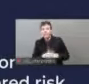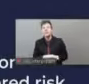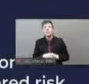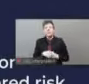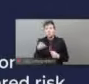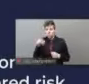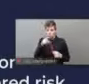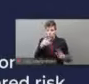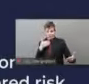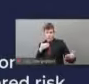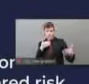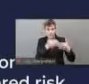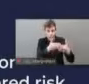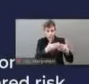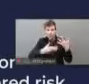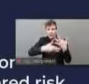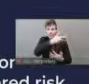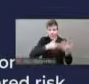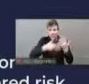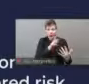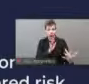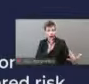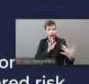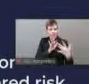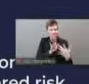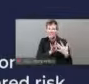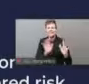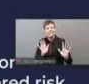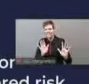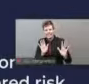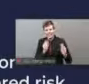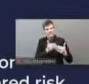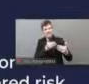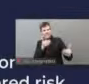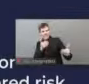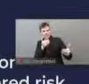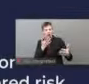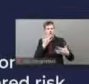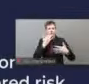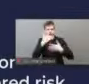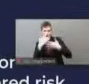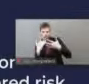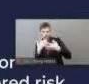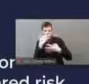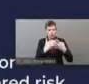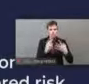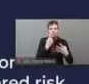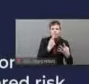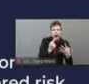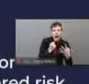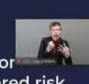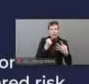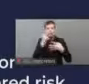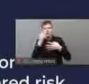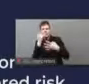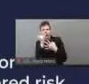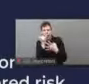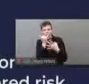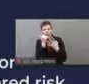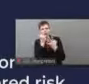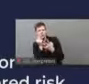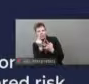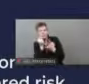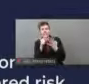really addressed in the red to yellow construct, what happens as we get better and better? So green plus